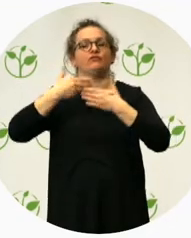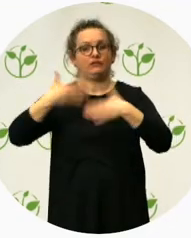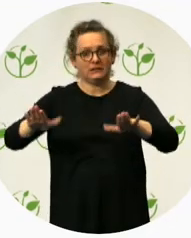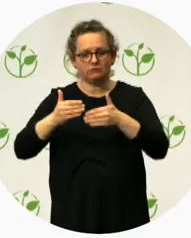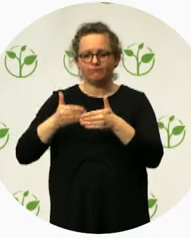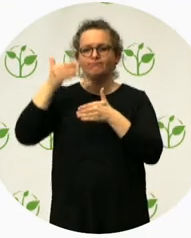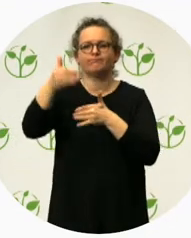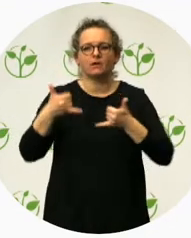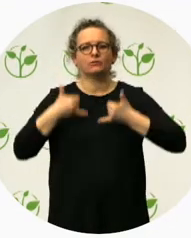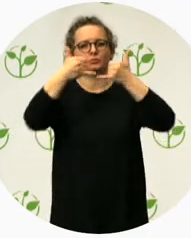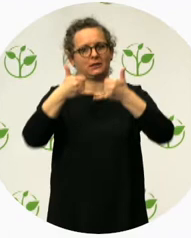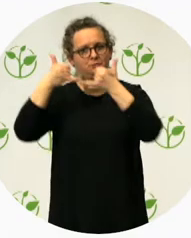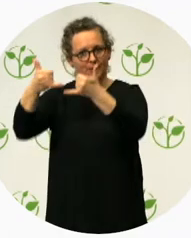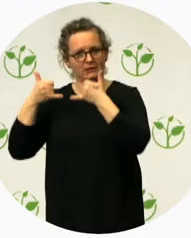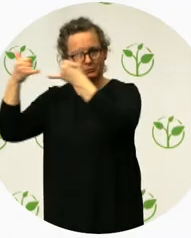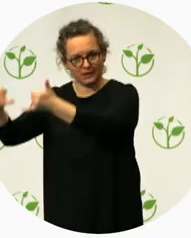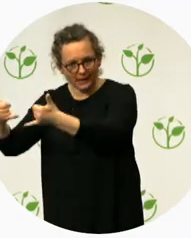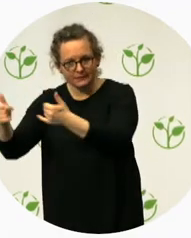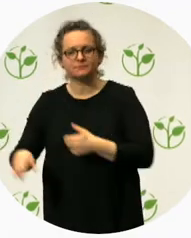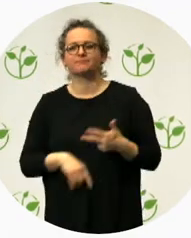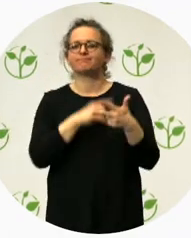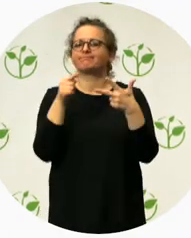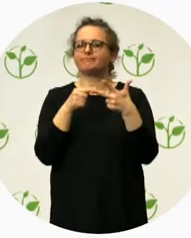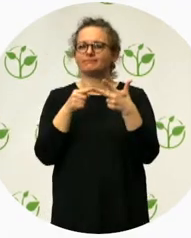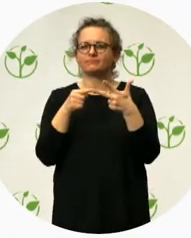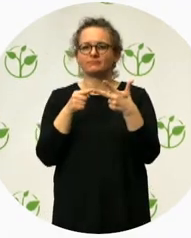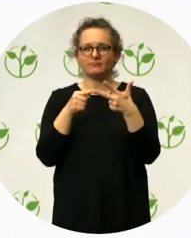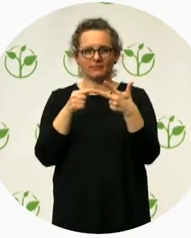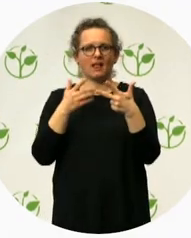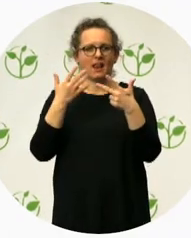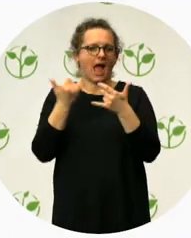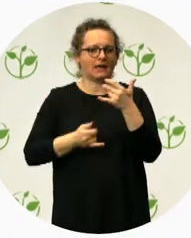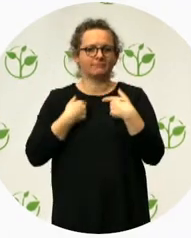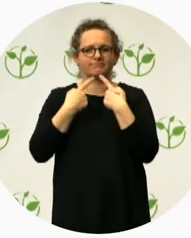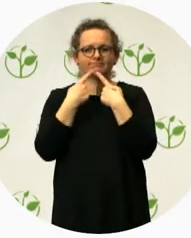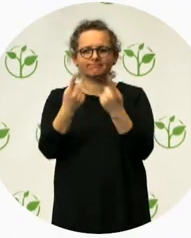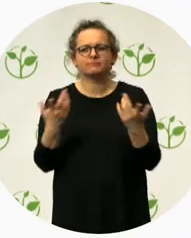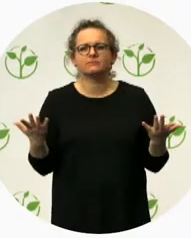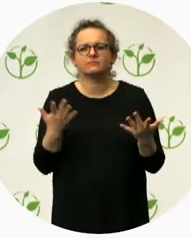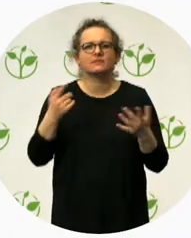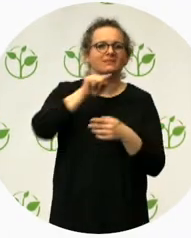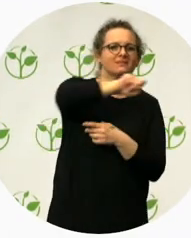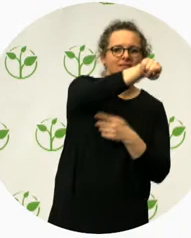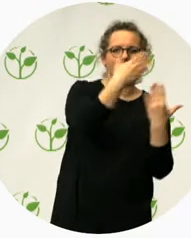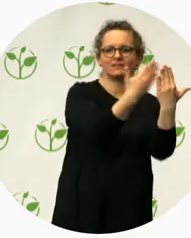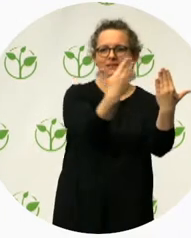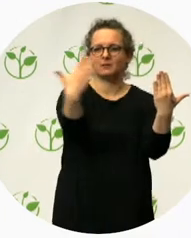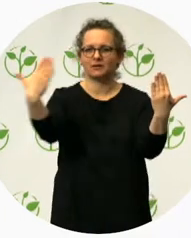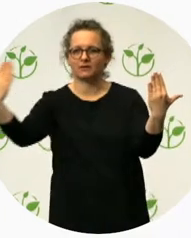We asked 30 innovative solutions and their organizations behind to come and